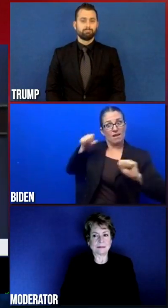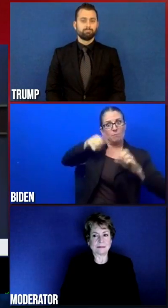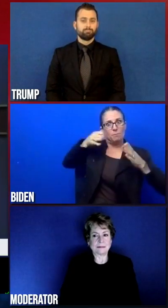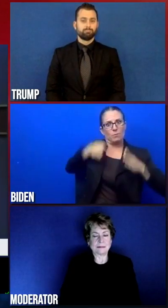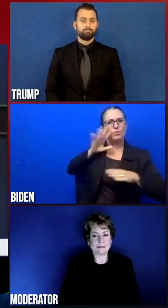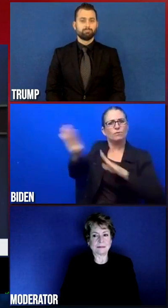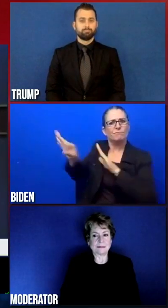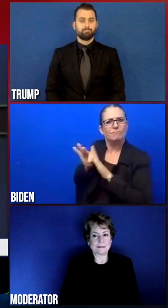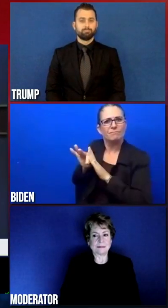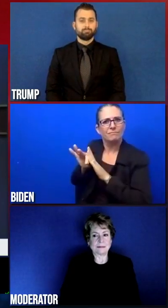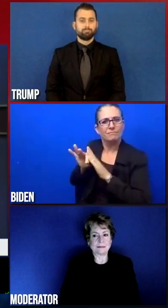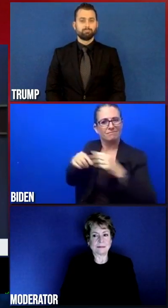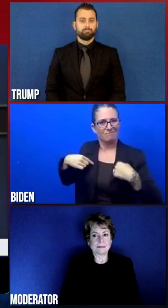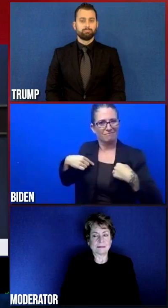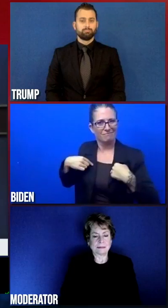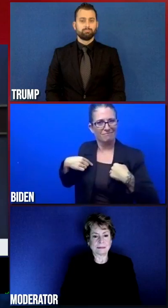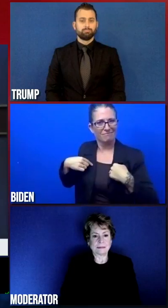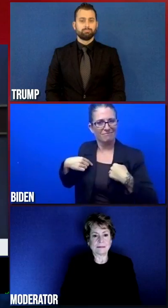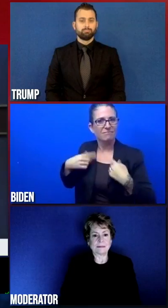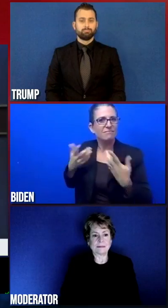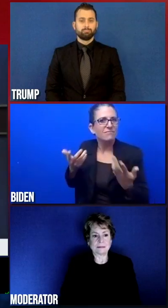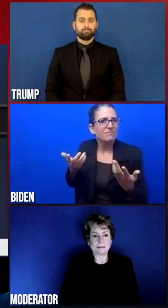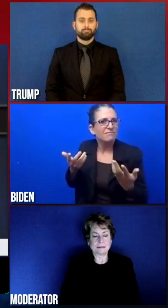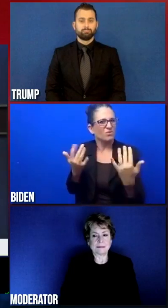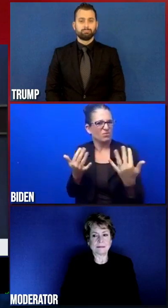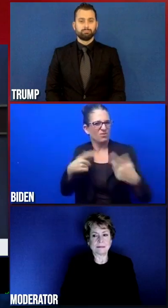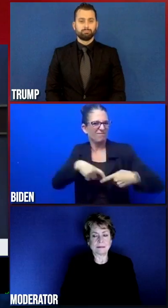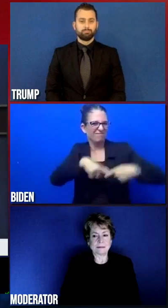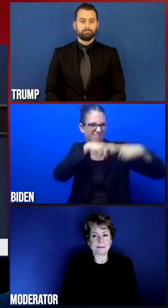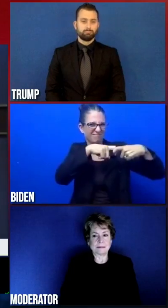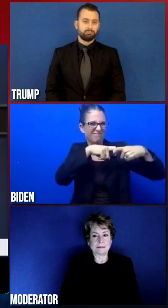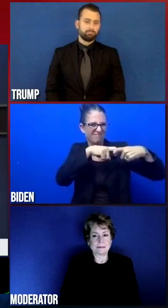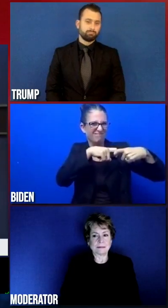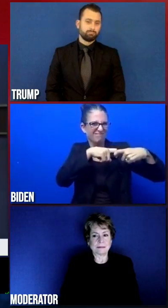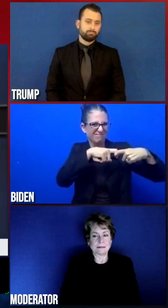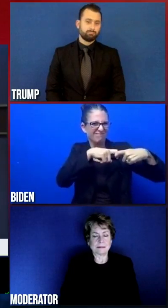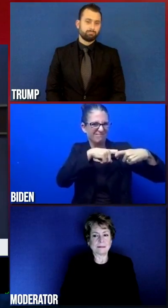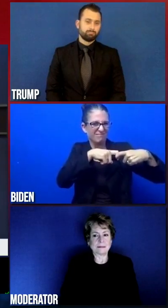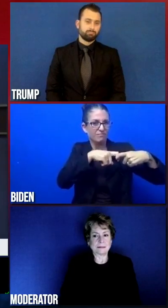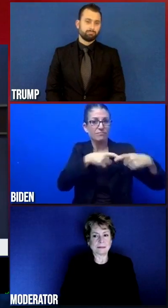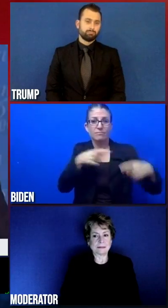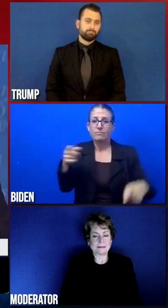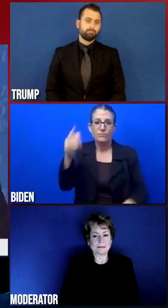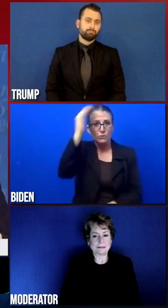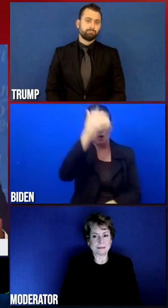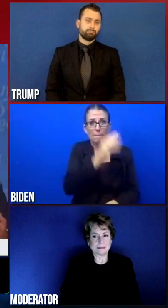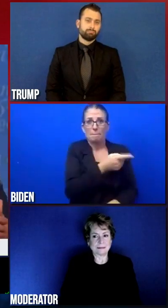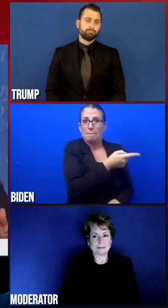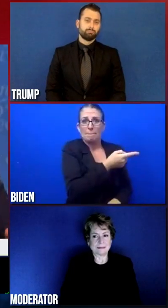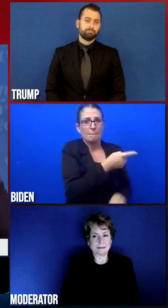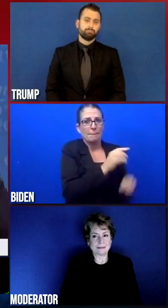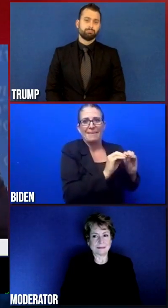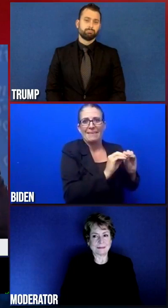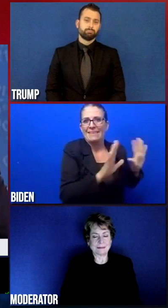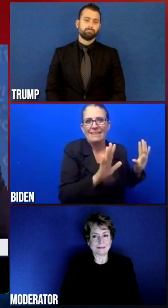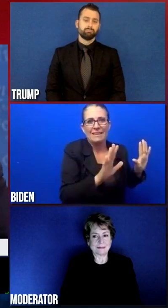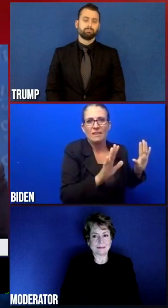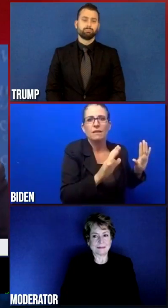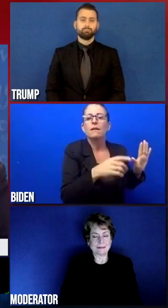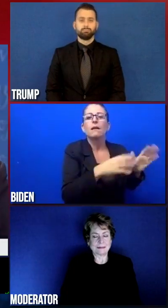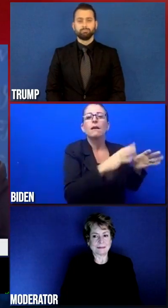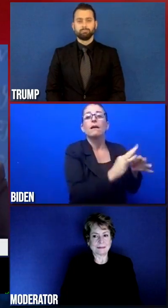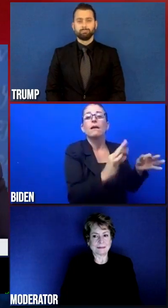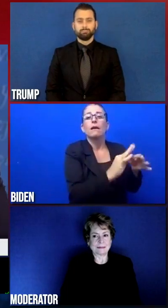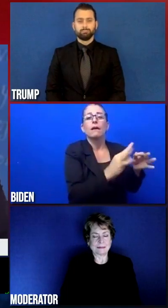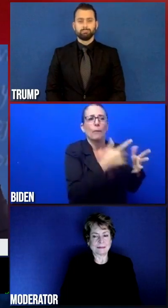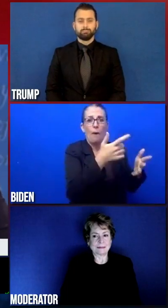clear he wants to get rid of the Affordable Care Act. He's been running on that, he ran on that, and he's been governing on that. He's in the